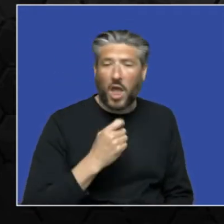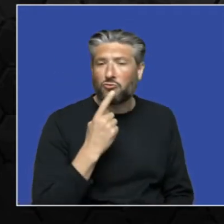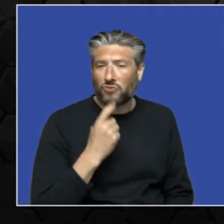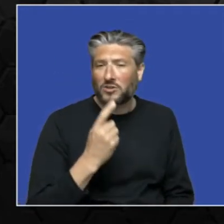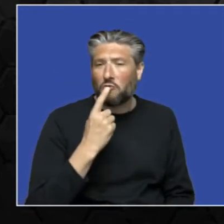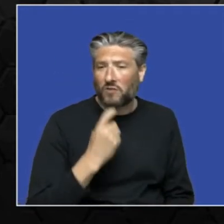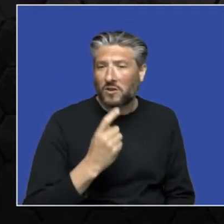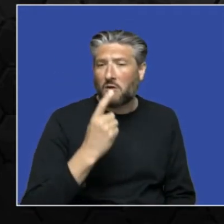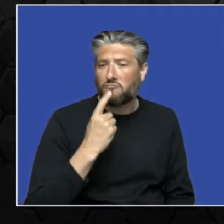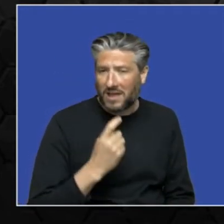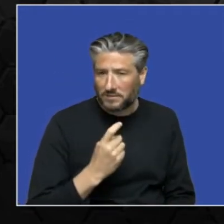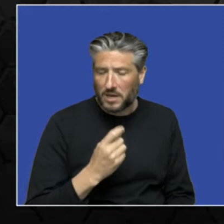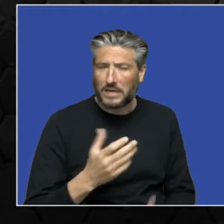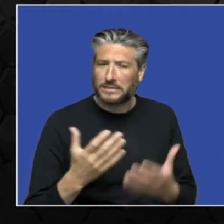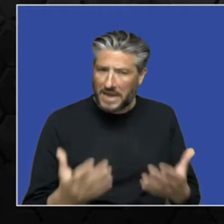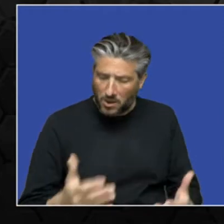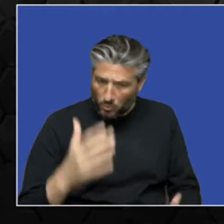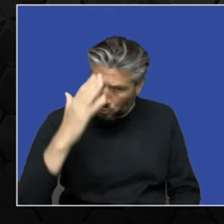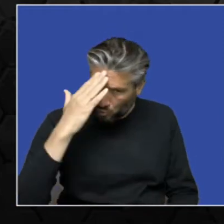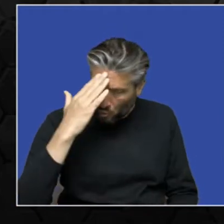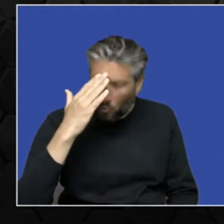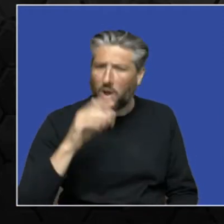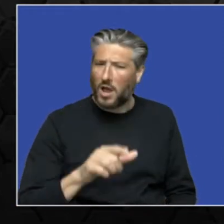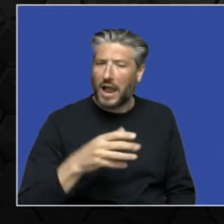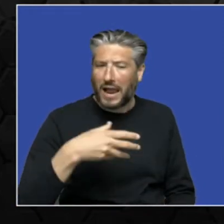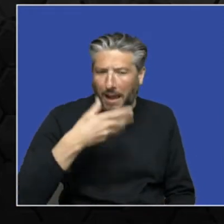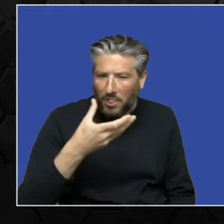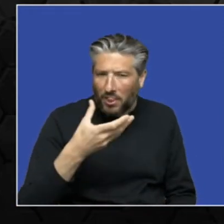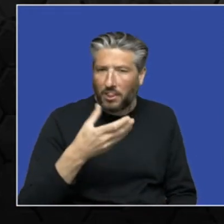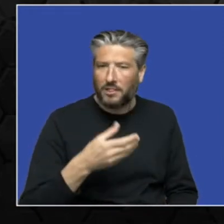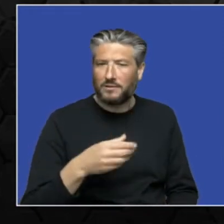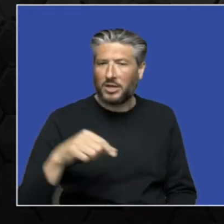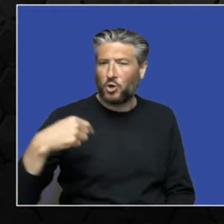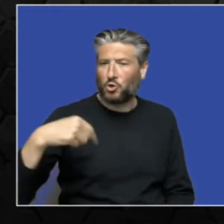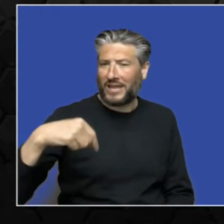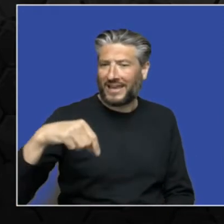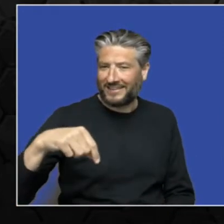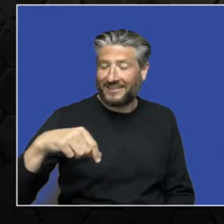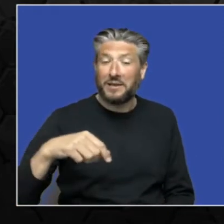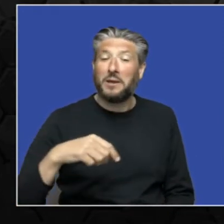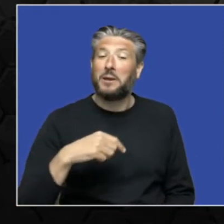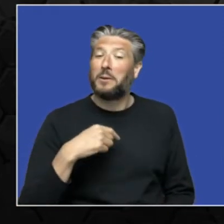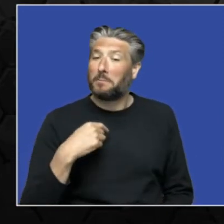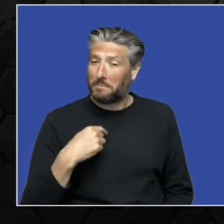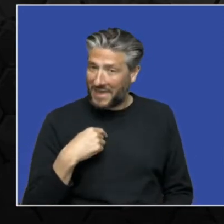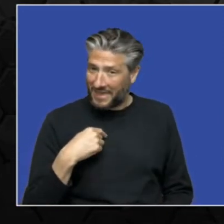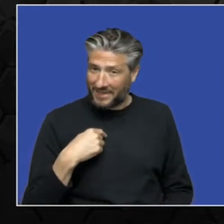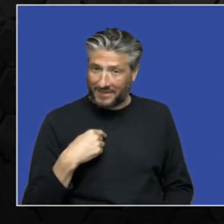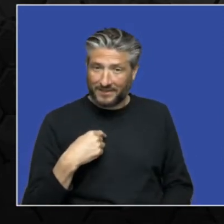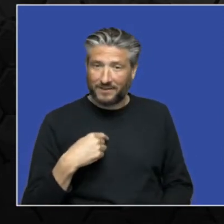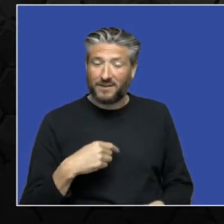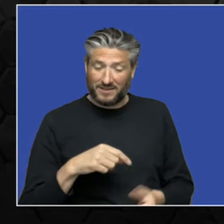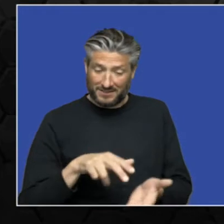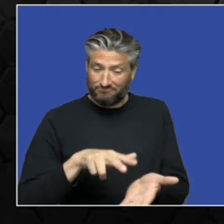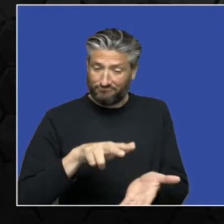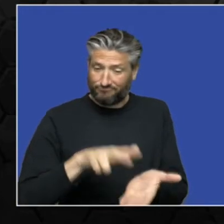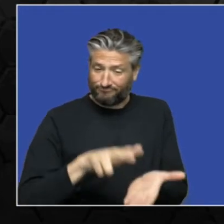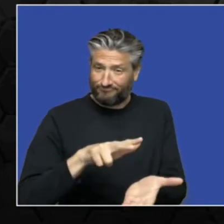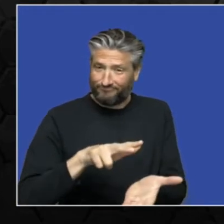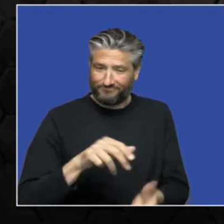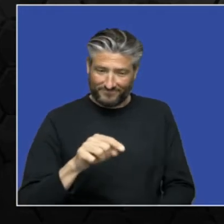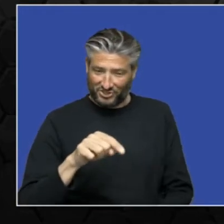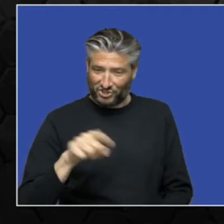can let Loeb know that it did a good job by pressing this green check mark, and it will take